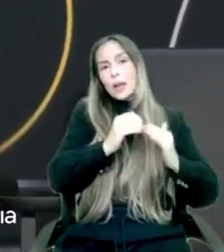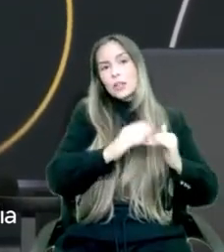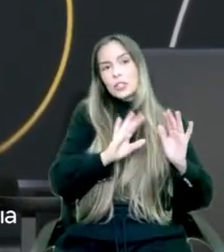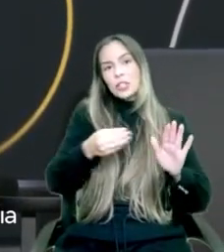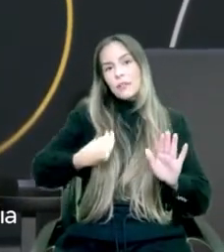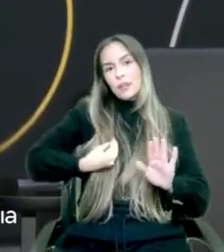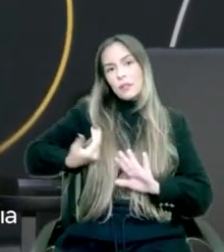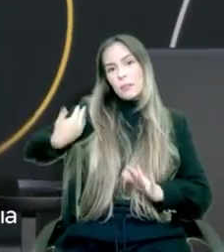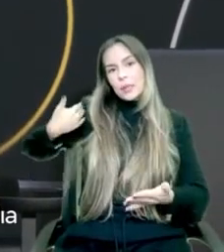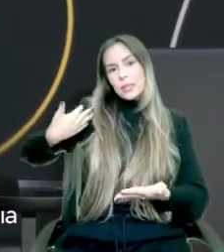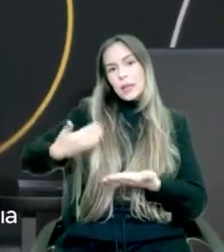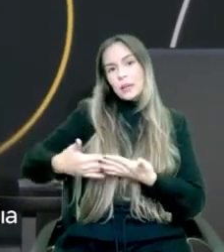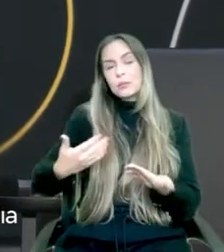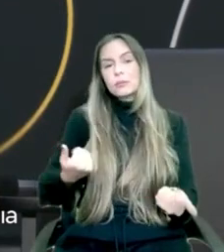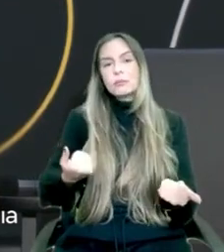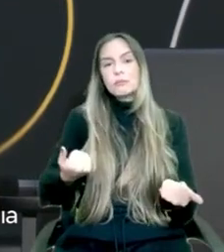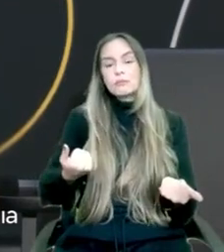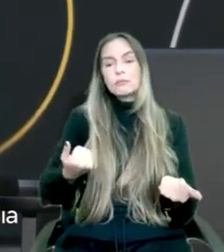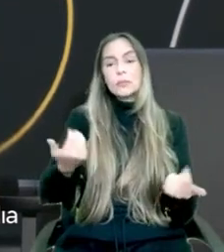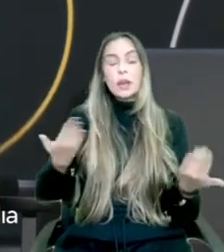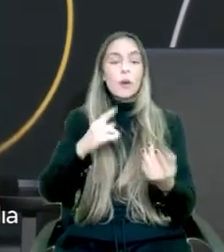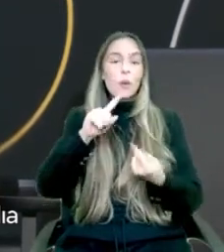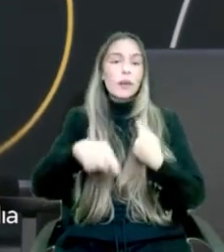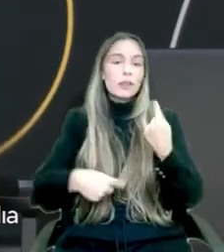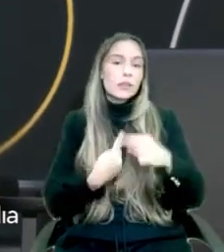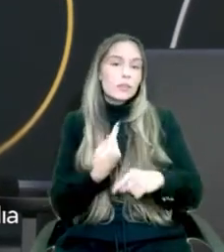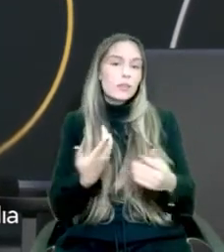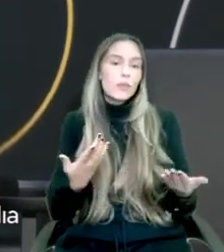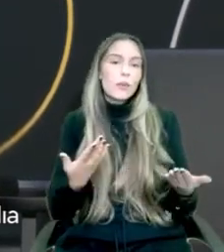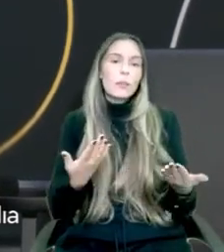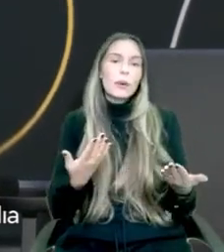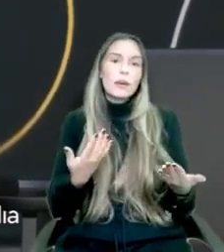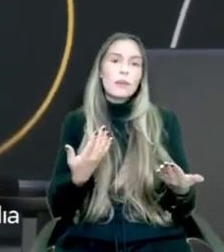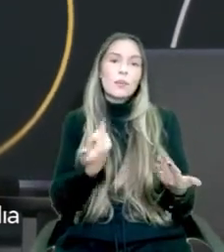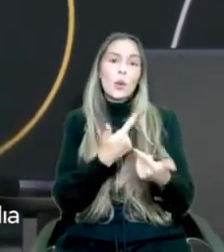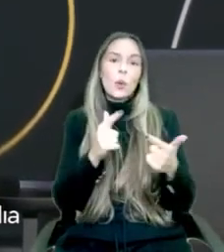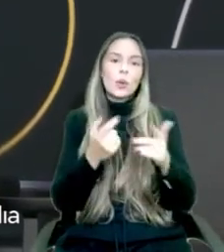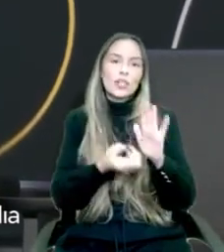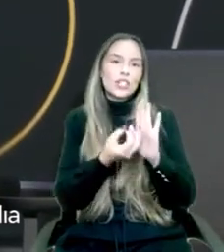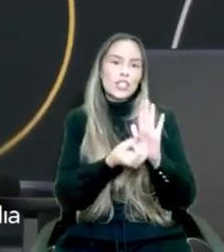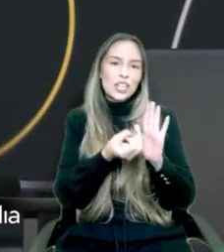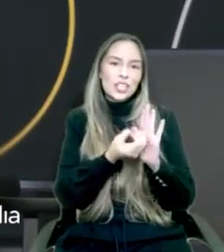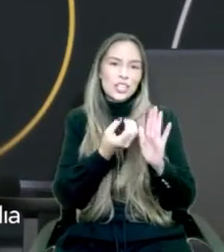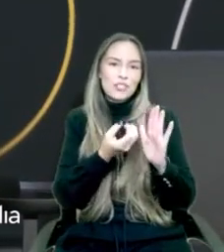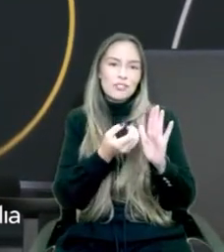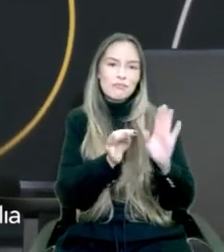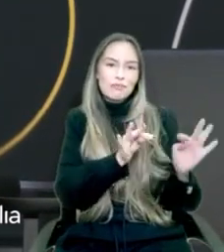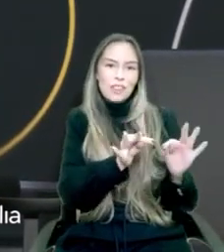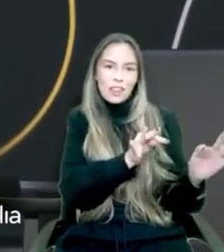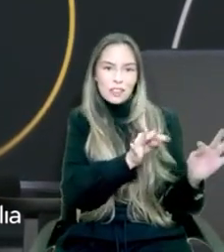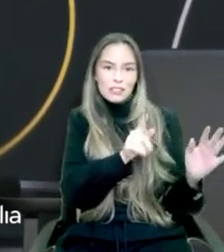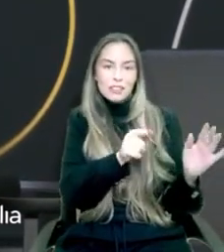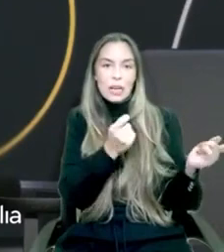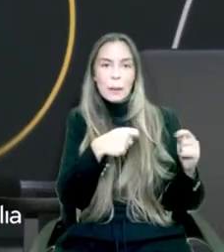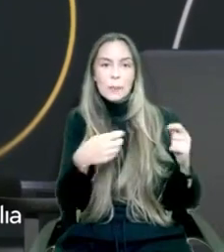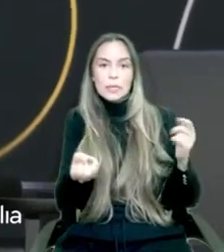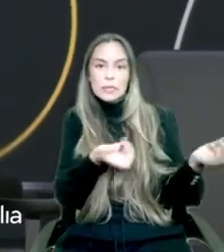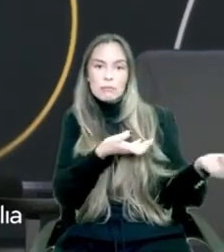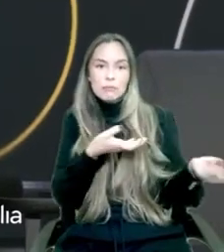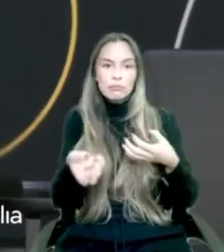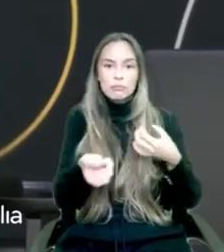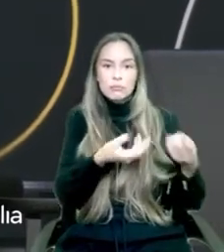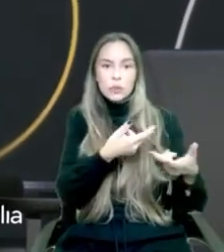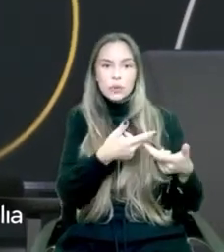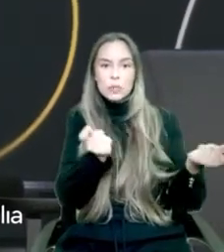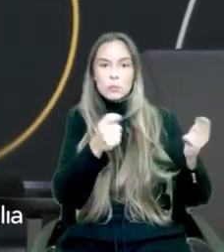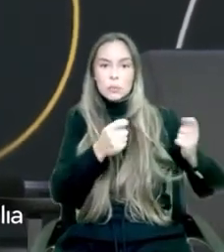And now these transformers and other generative techniques make a whole bunch of new things possible.